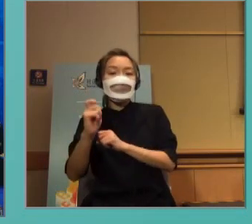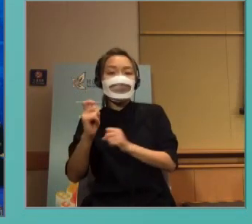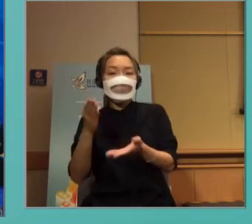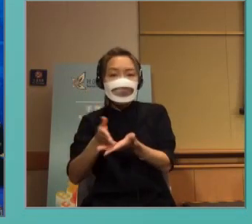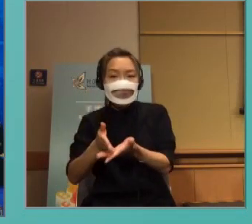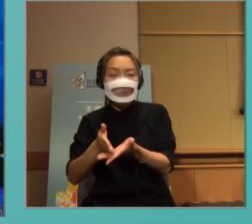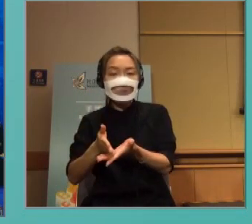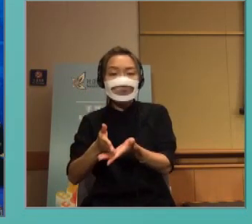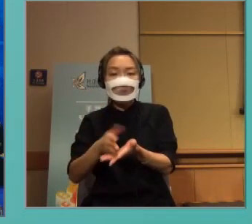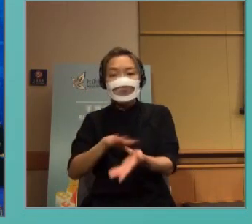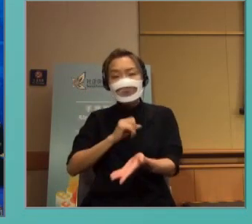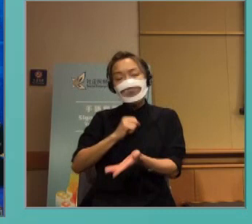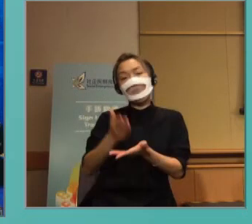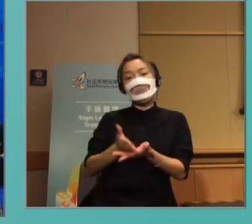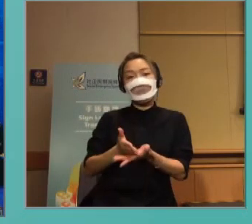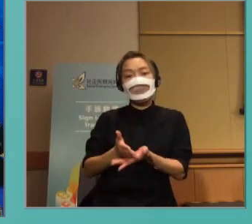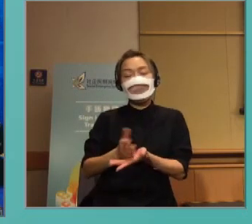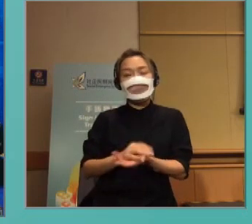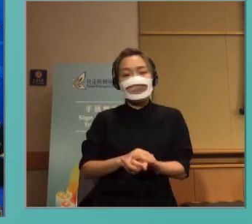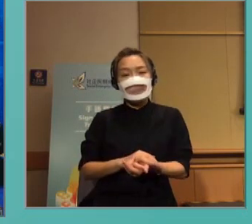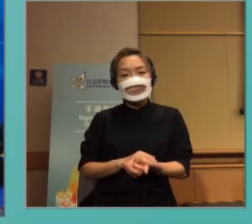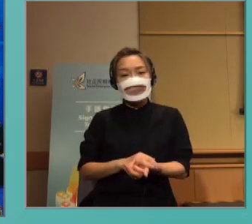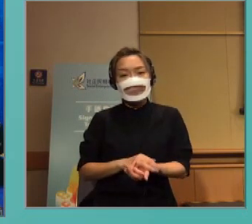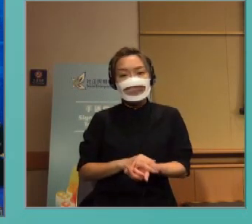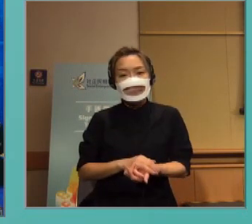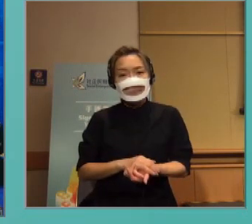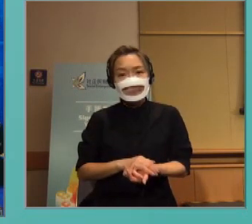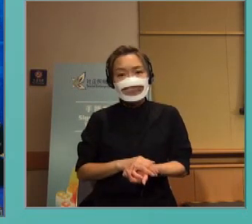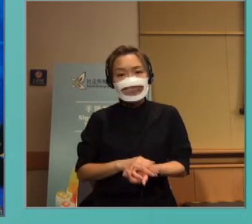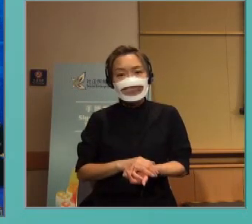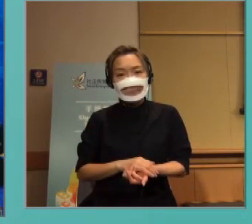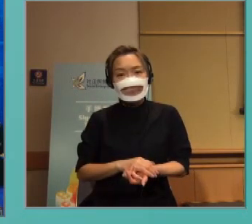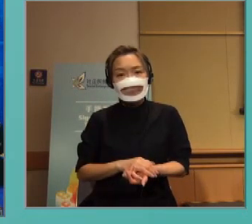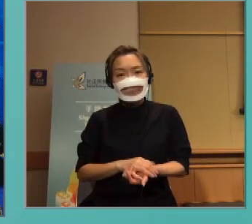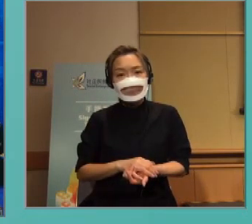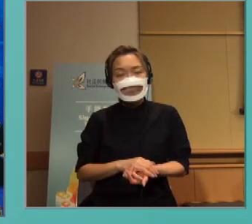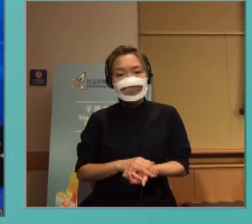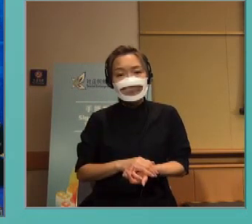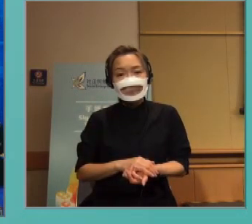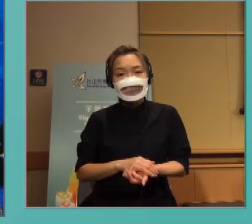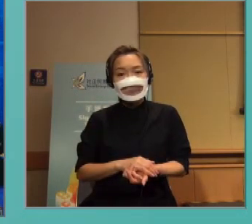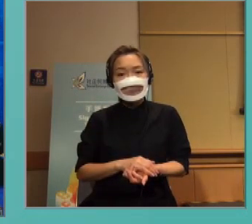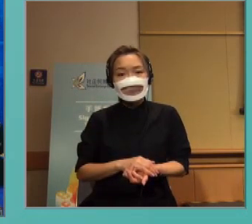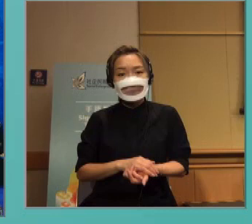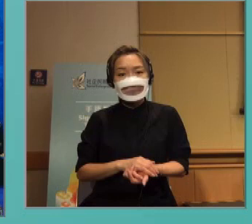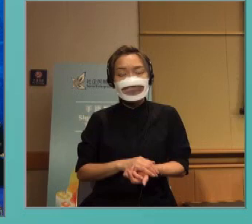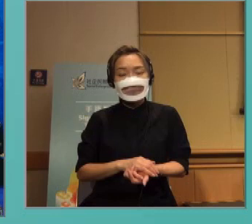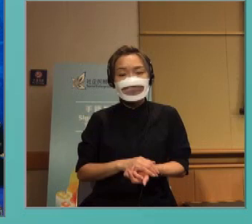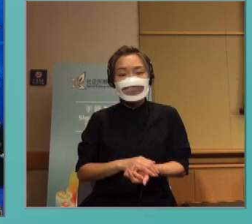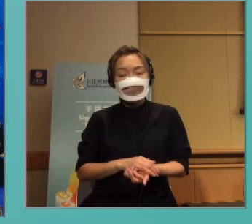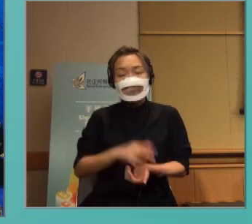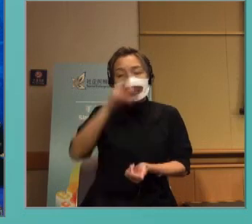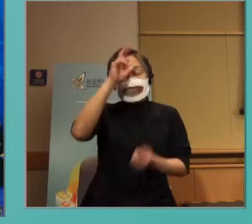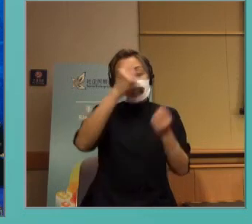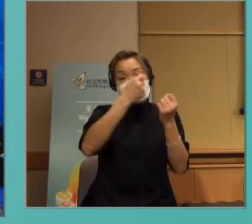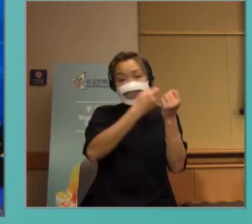they intertwine as much, there needs to be obviously some kind of clarity. And I think the clarity part is the risky thing,